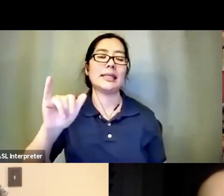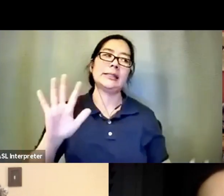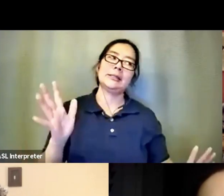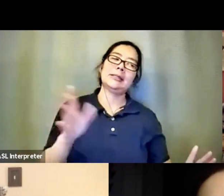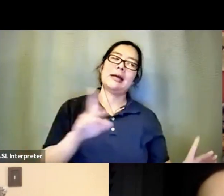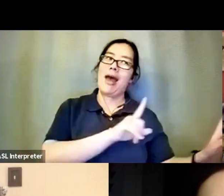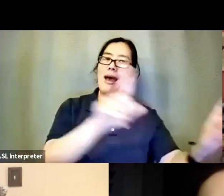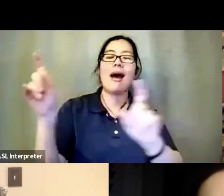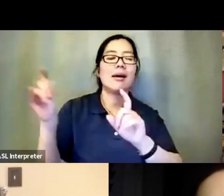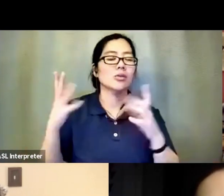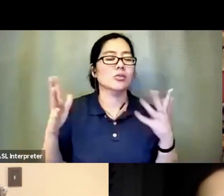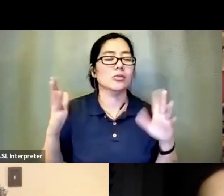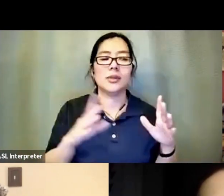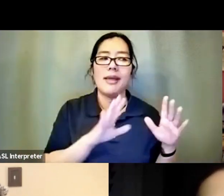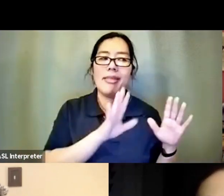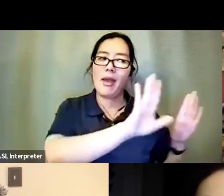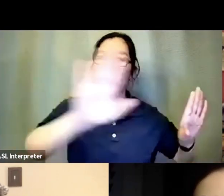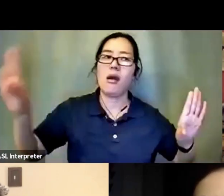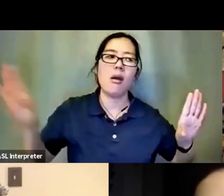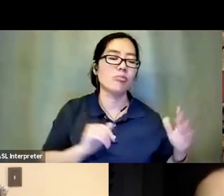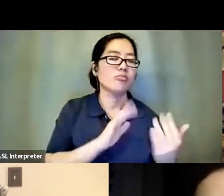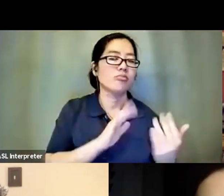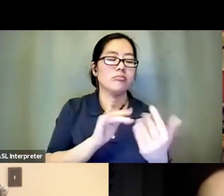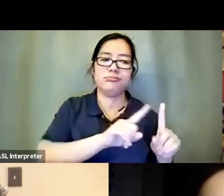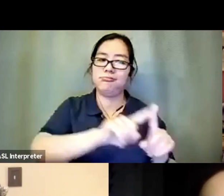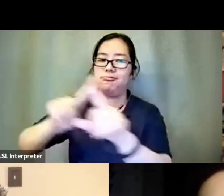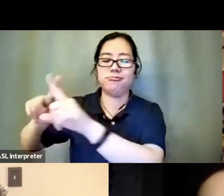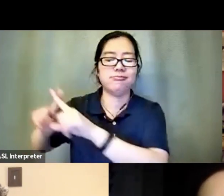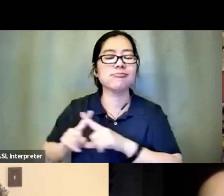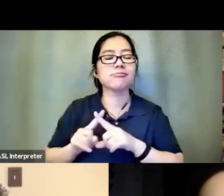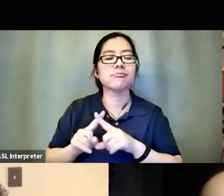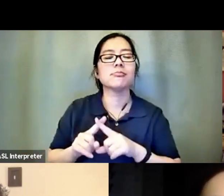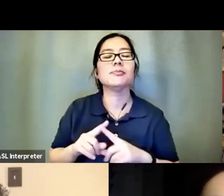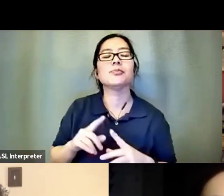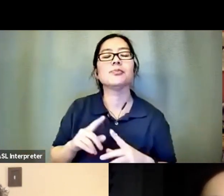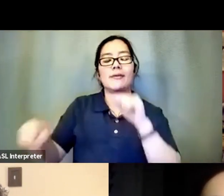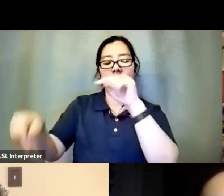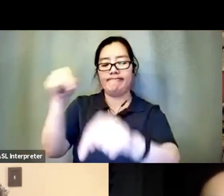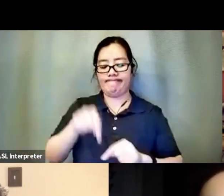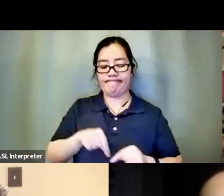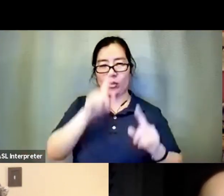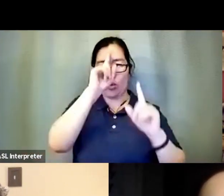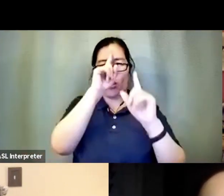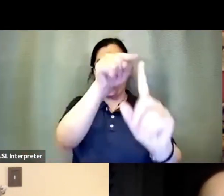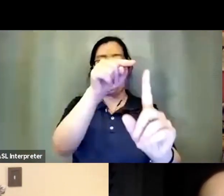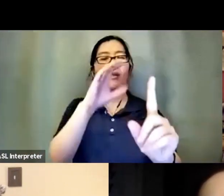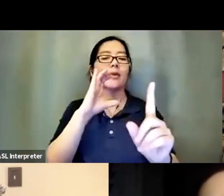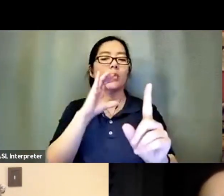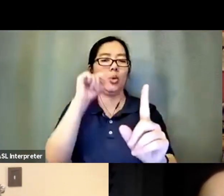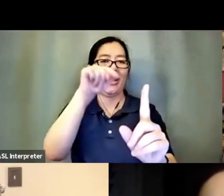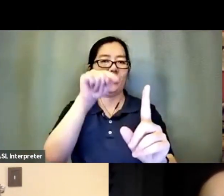to anyone is different. And we have to think about the goal of what our communication is. And if